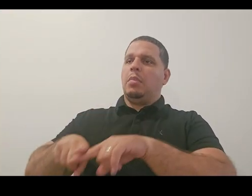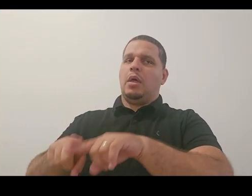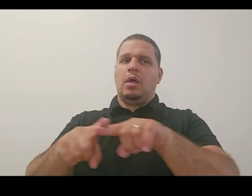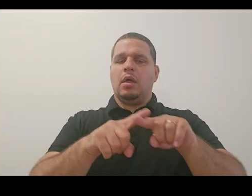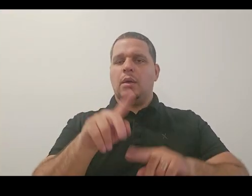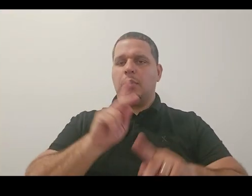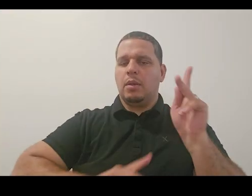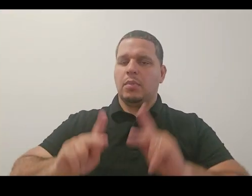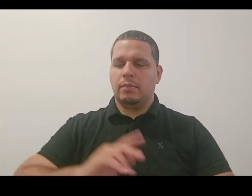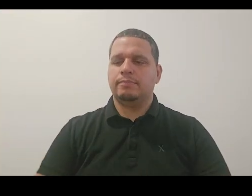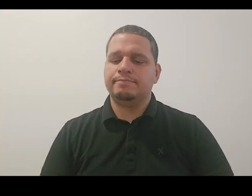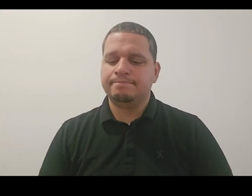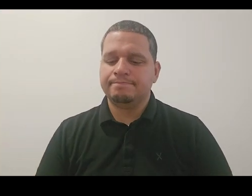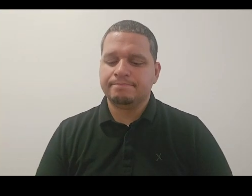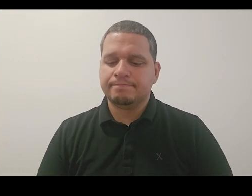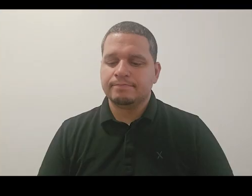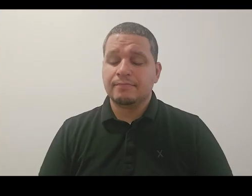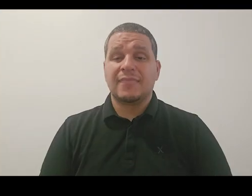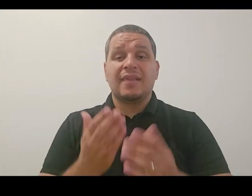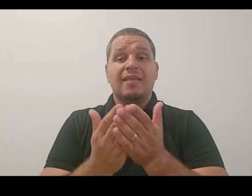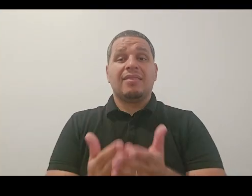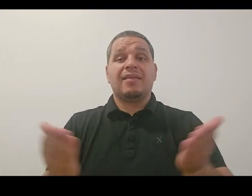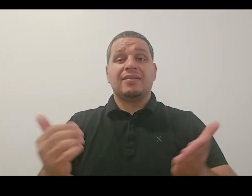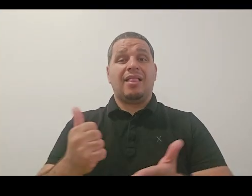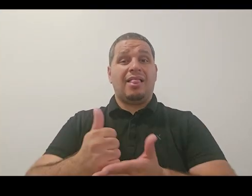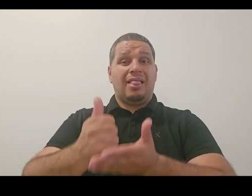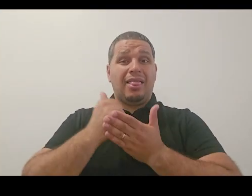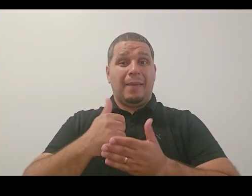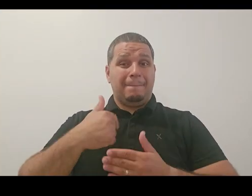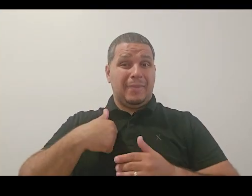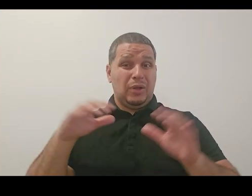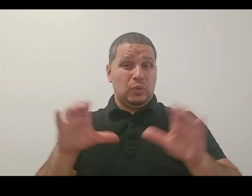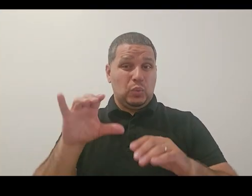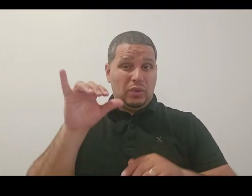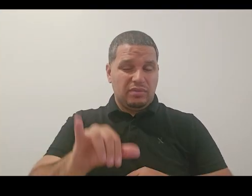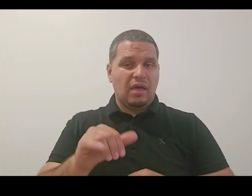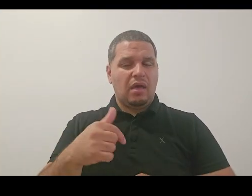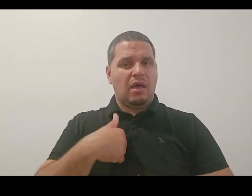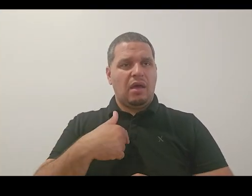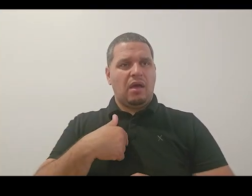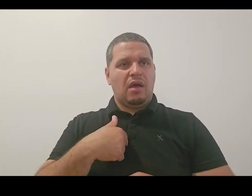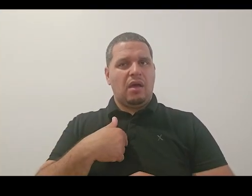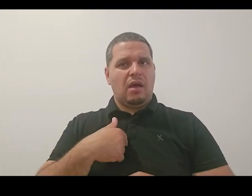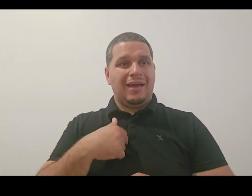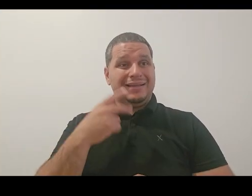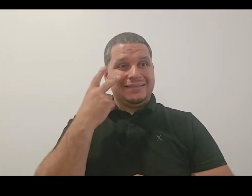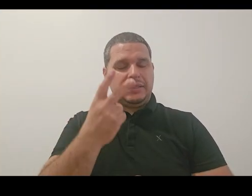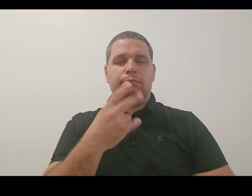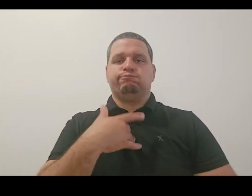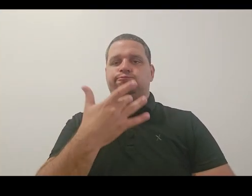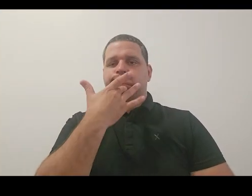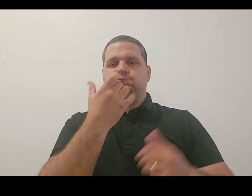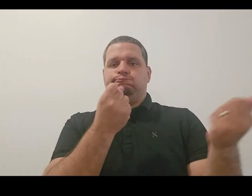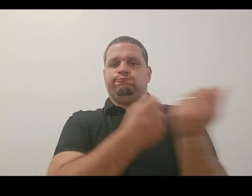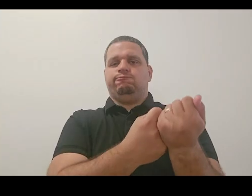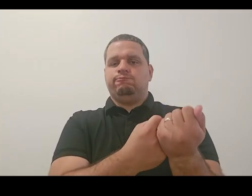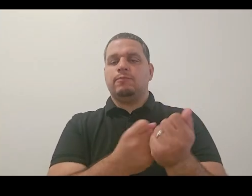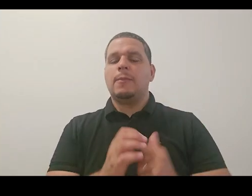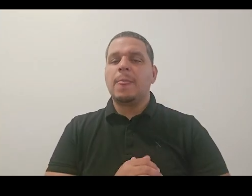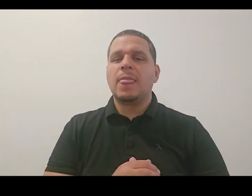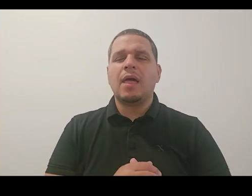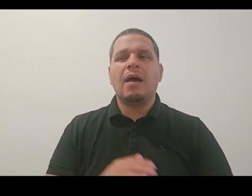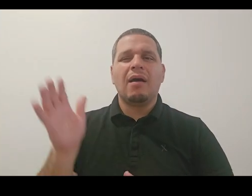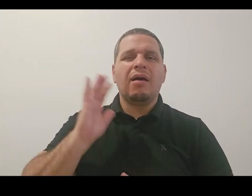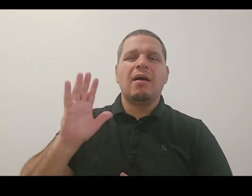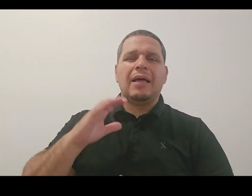throughout the world. And so things that help me do that, I perceive very favorably. I